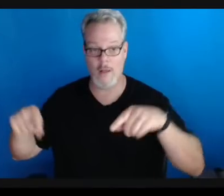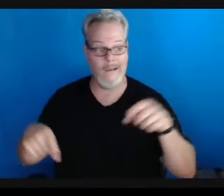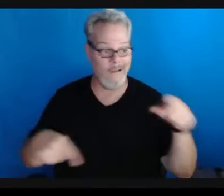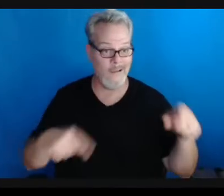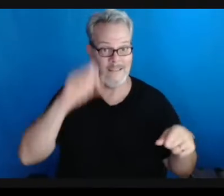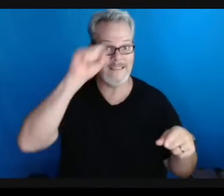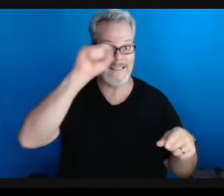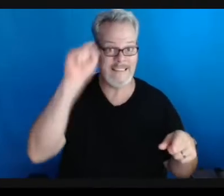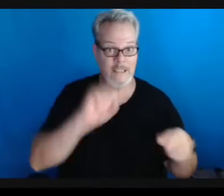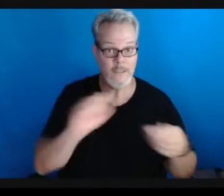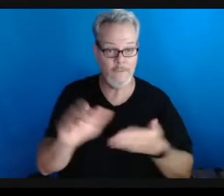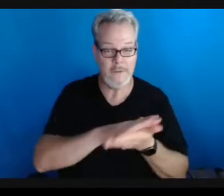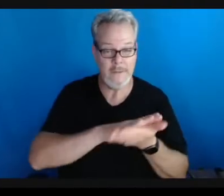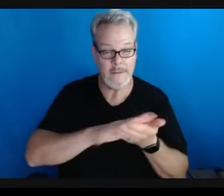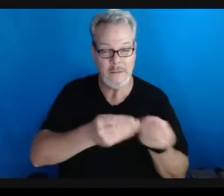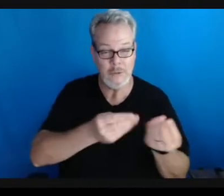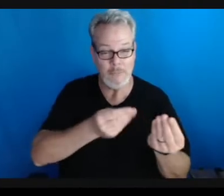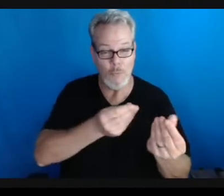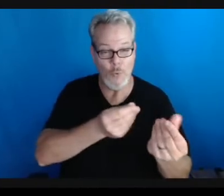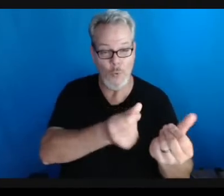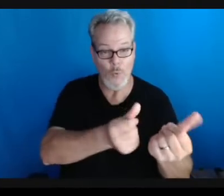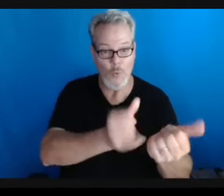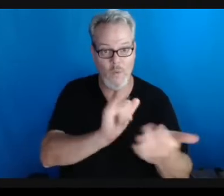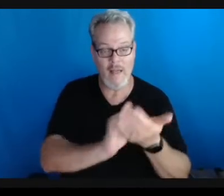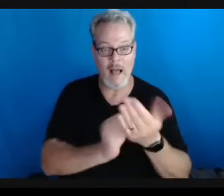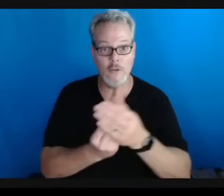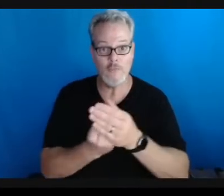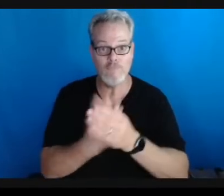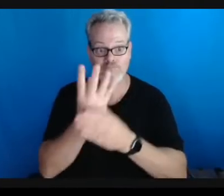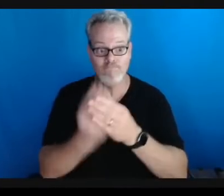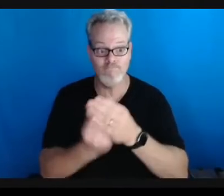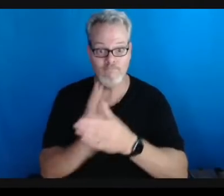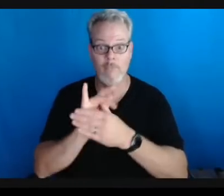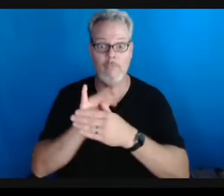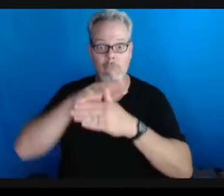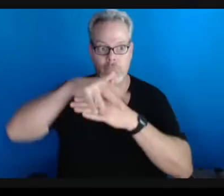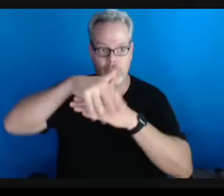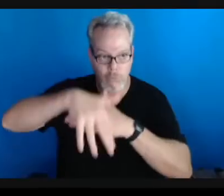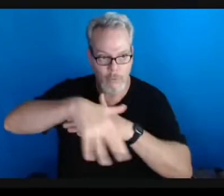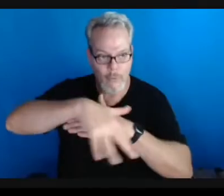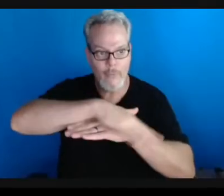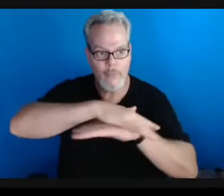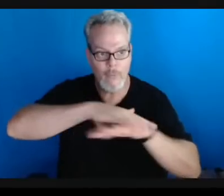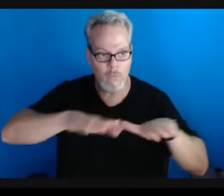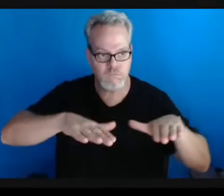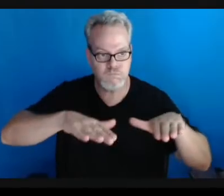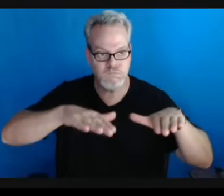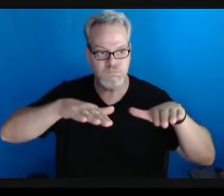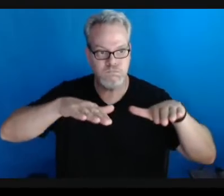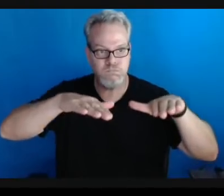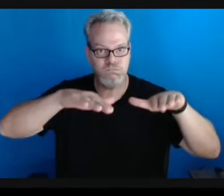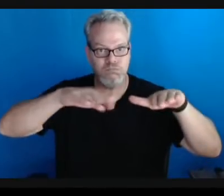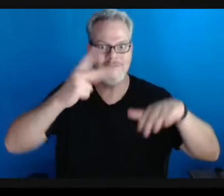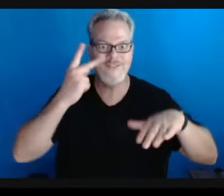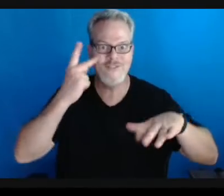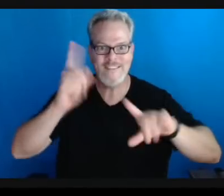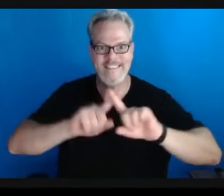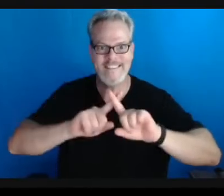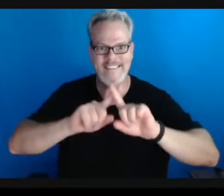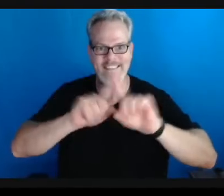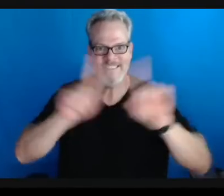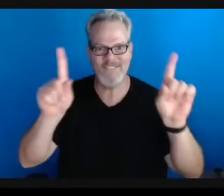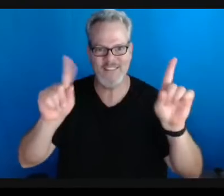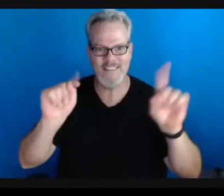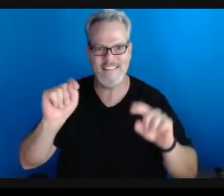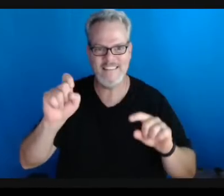the lava actually spilling over as sheets from the vent over top of the ground. And so you see this different texture right there.